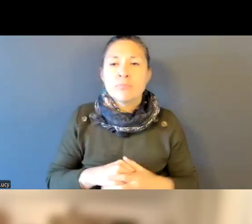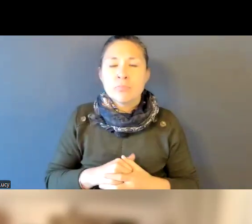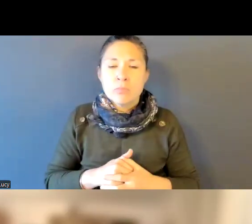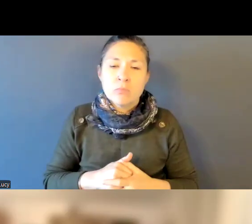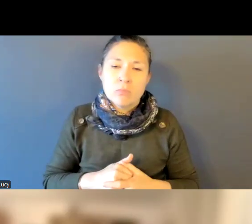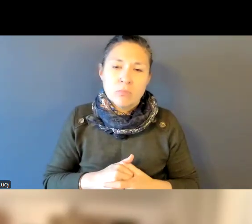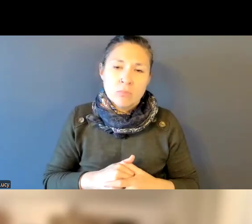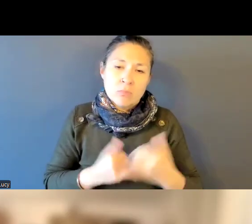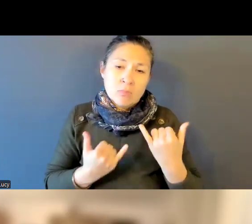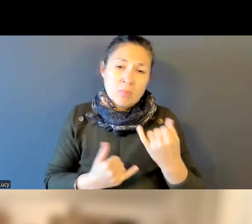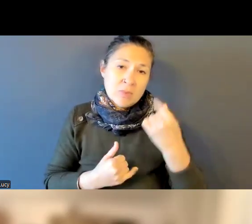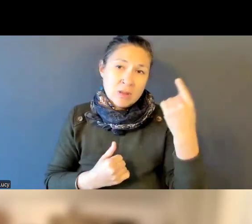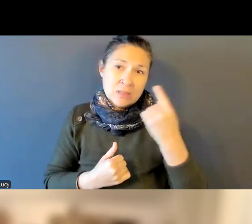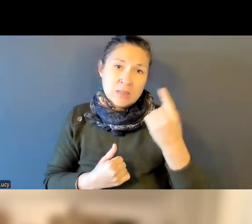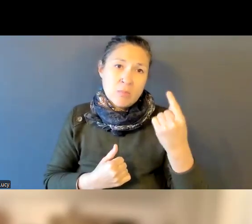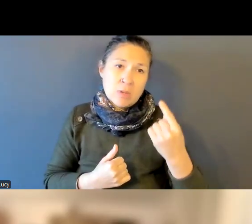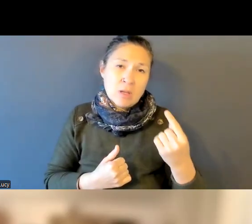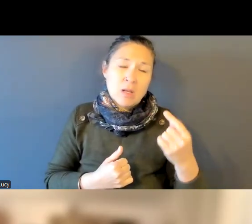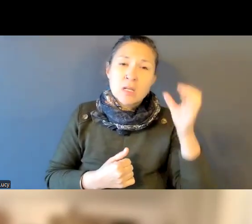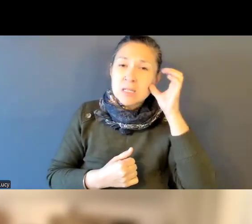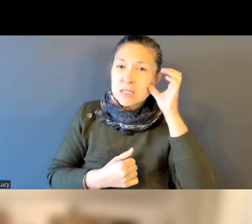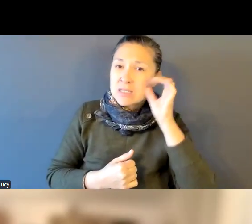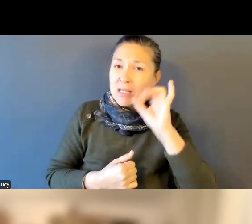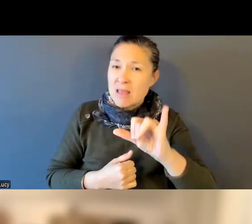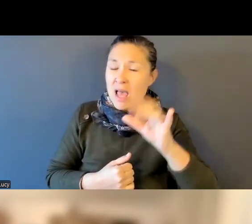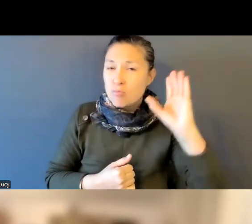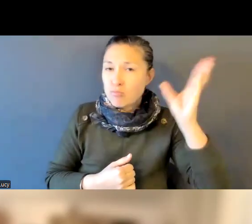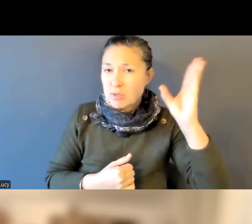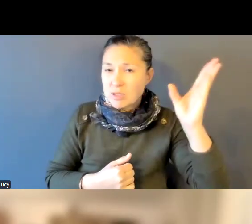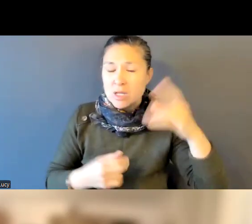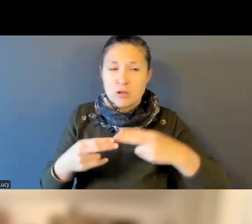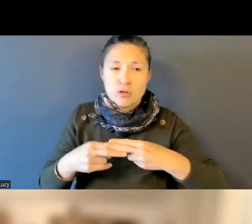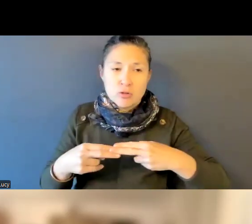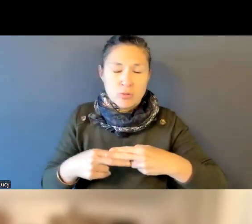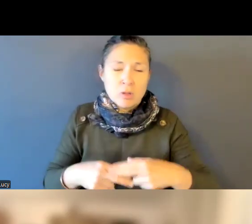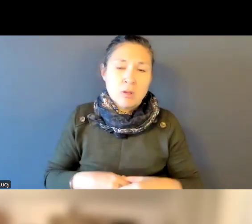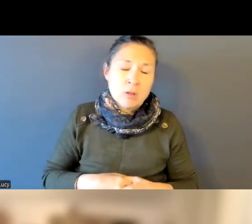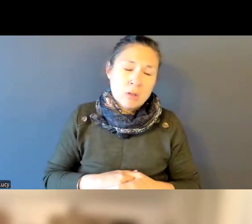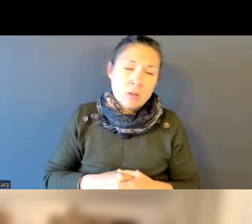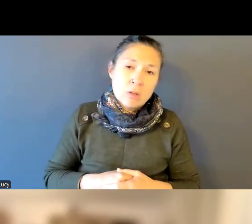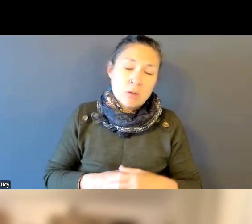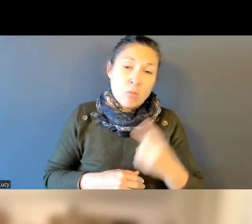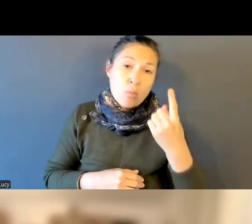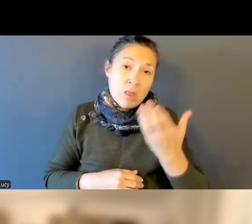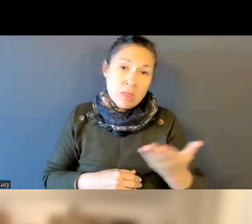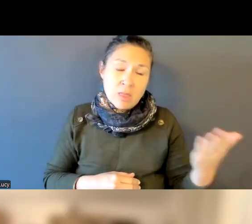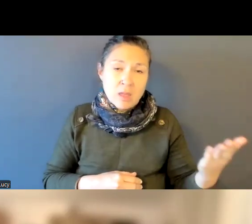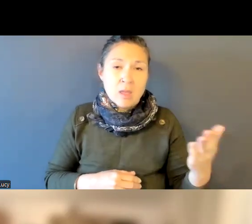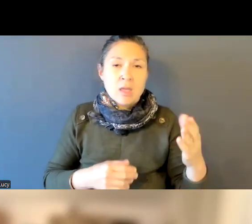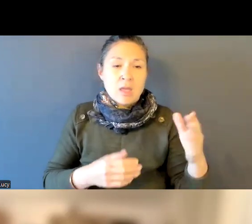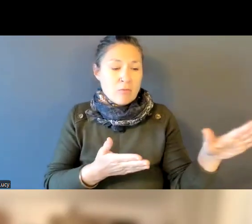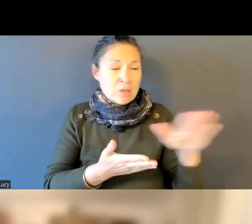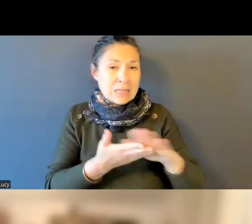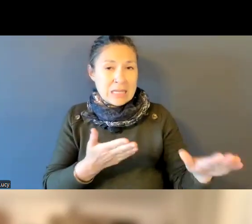One of the things that I kind of, in listening to your presentation, I was wondering is, one, in the Clean Heat